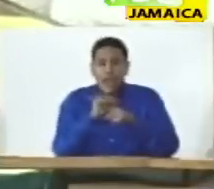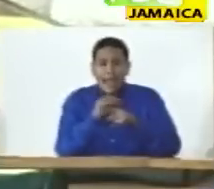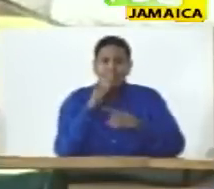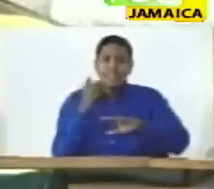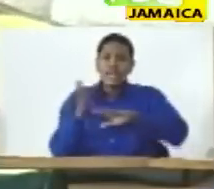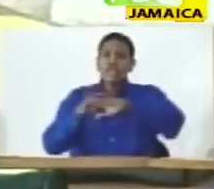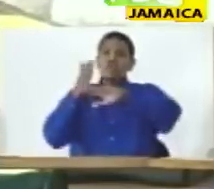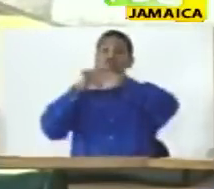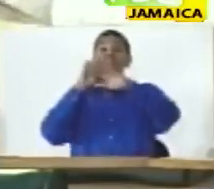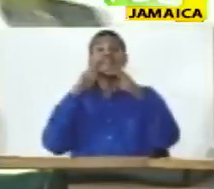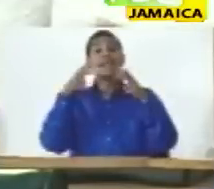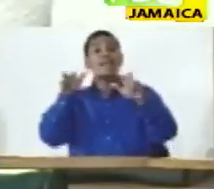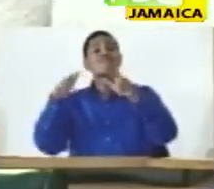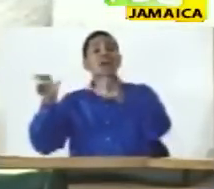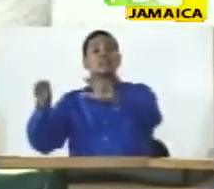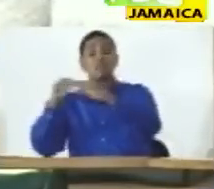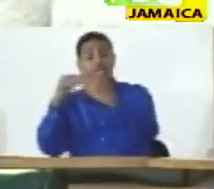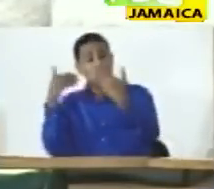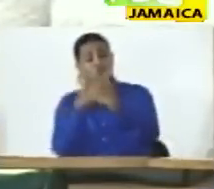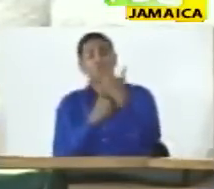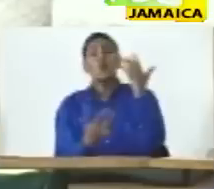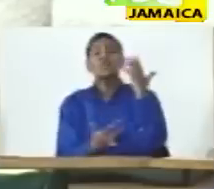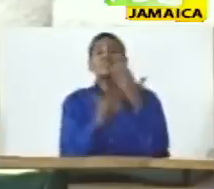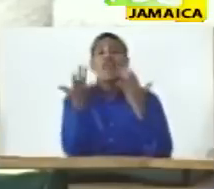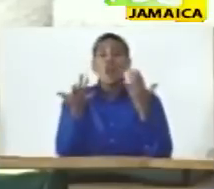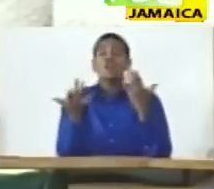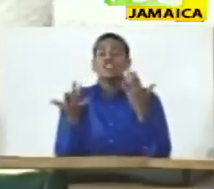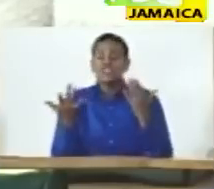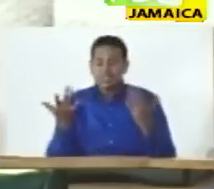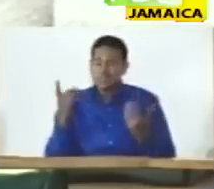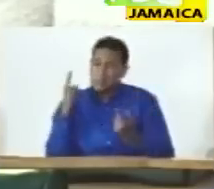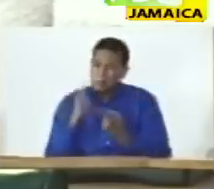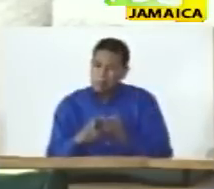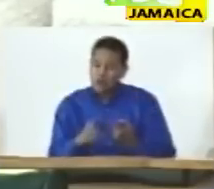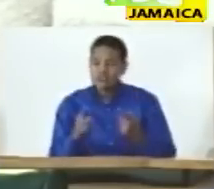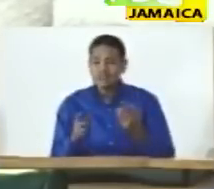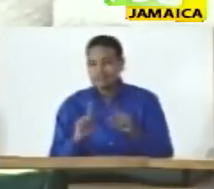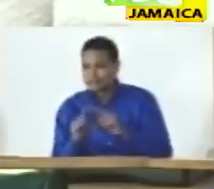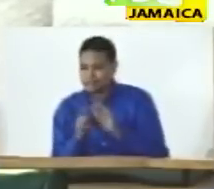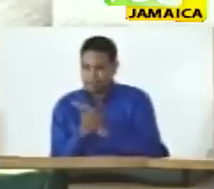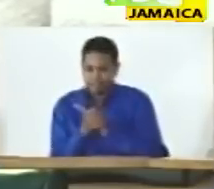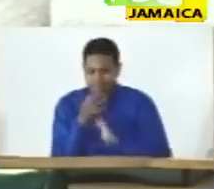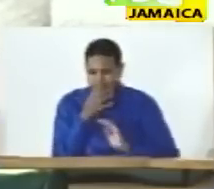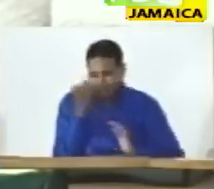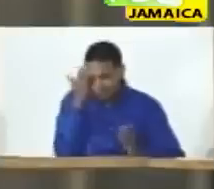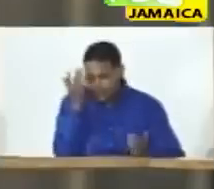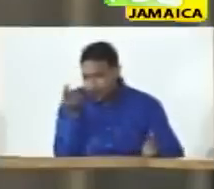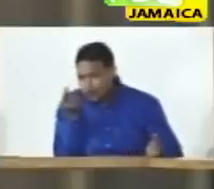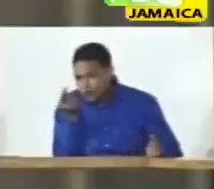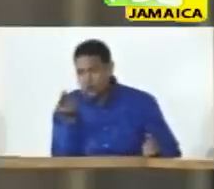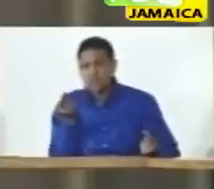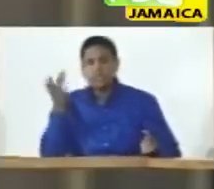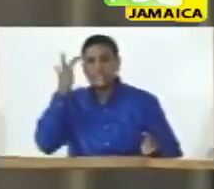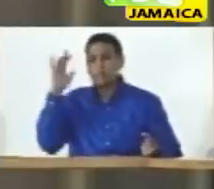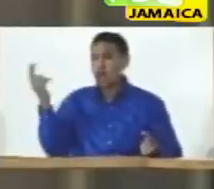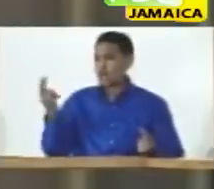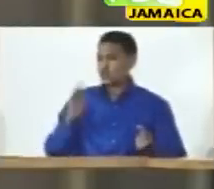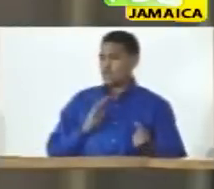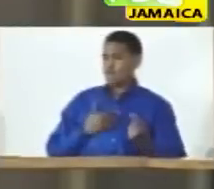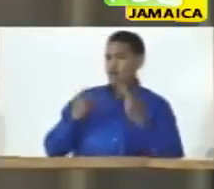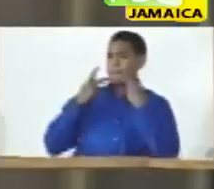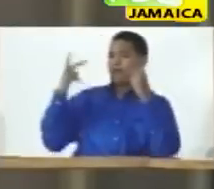increased investment in new technologies and techniques, smart use of our public